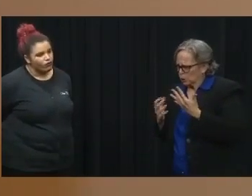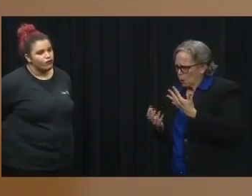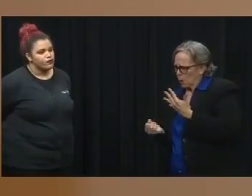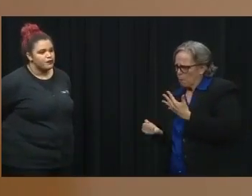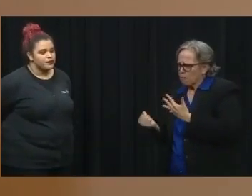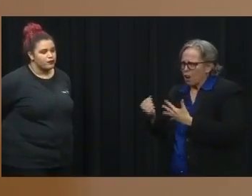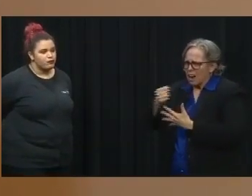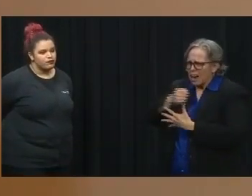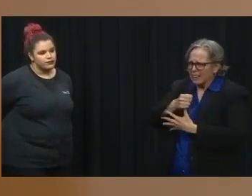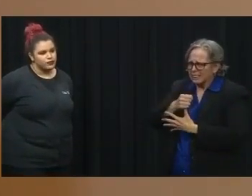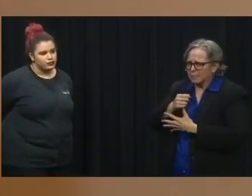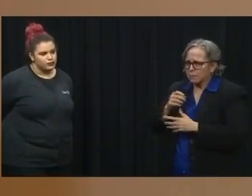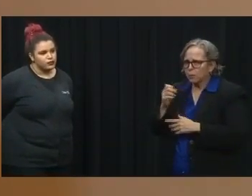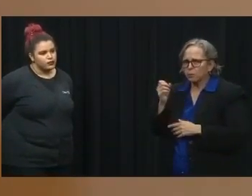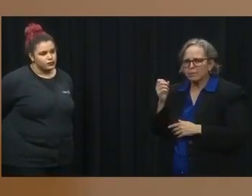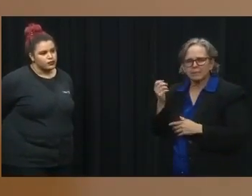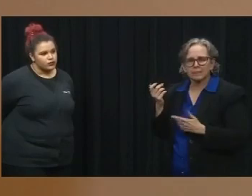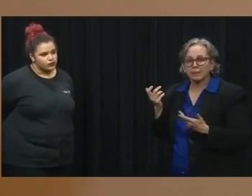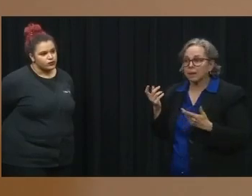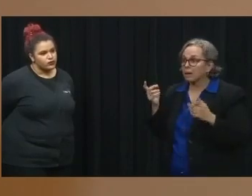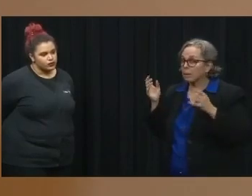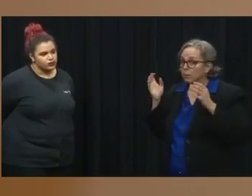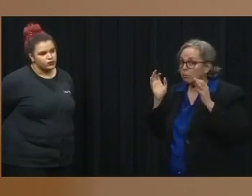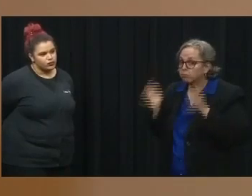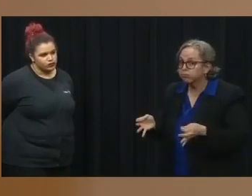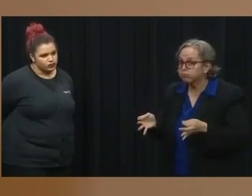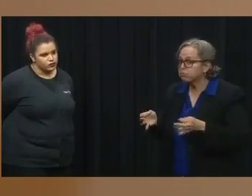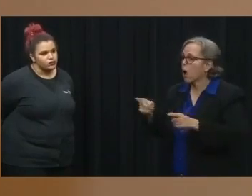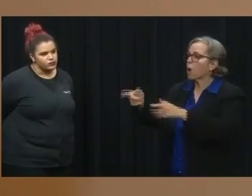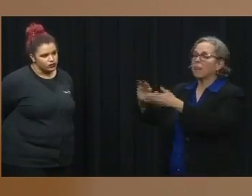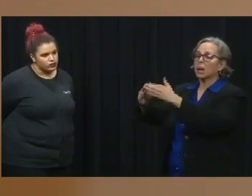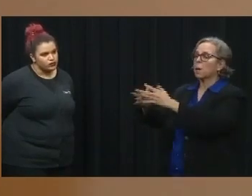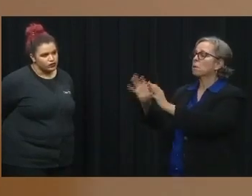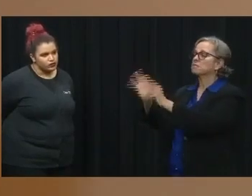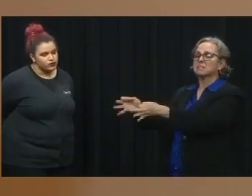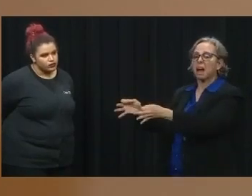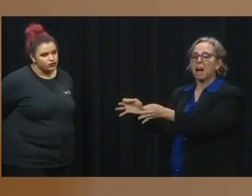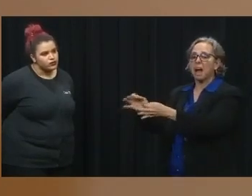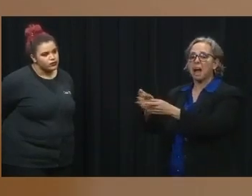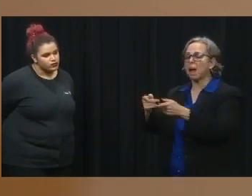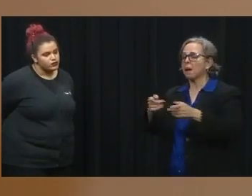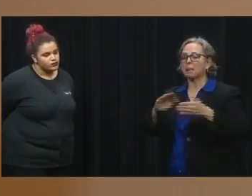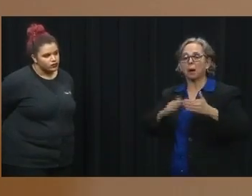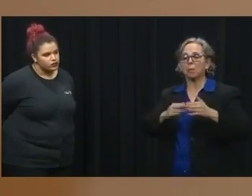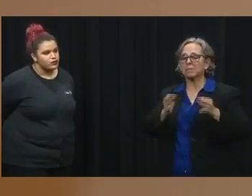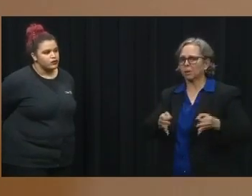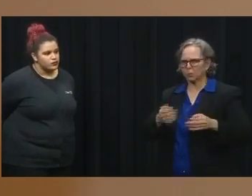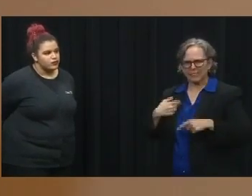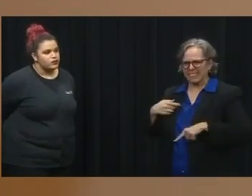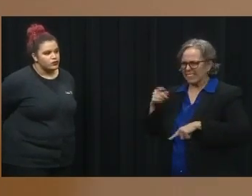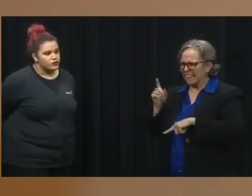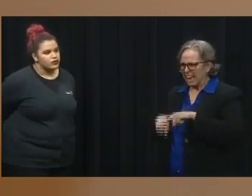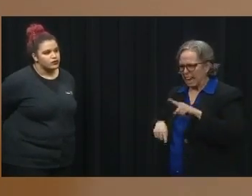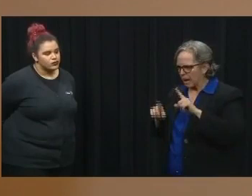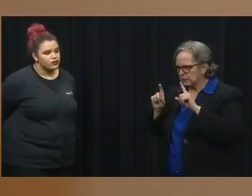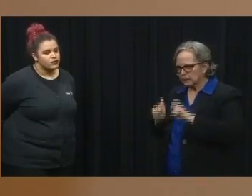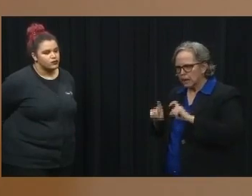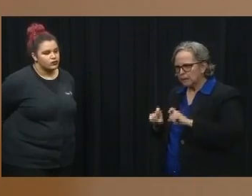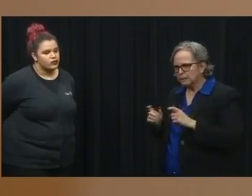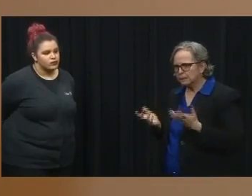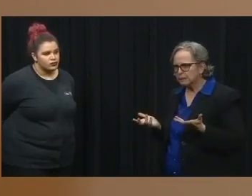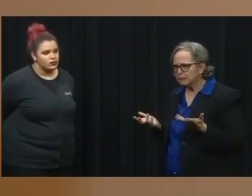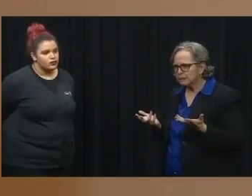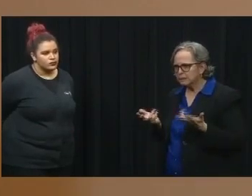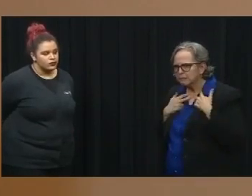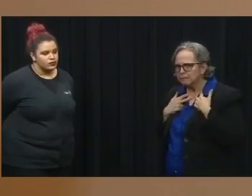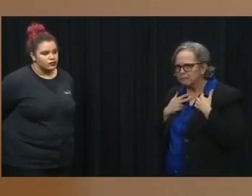what's happening in any given community because we really can't test for it. So I think it's really important, and that's